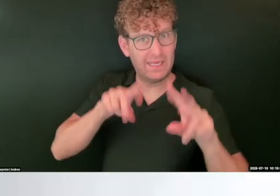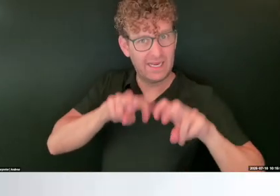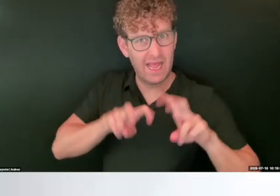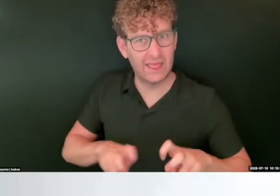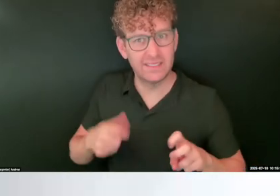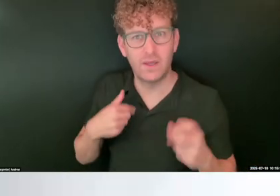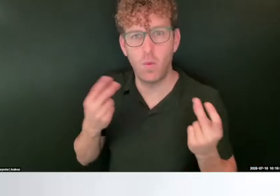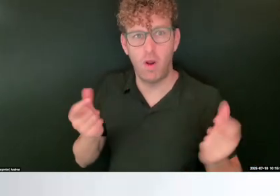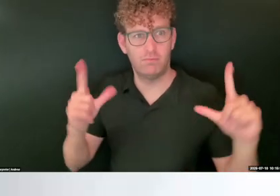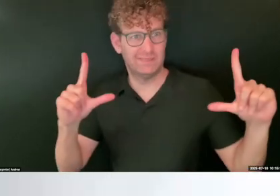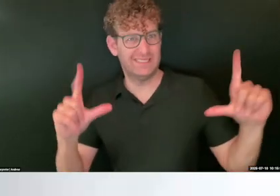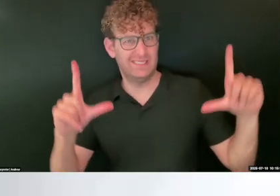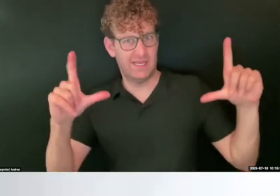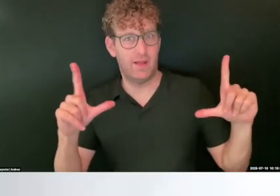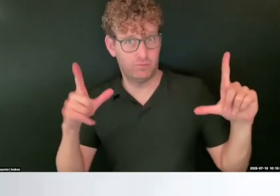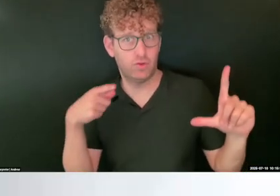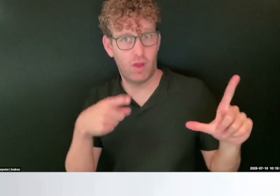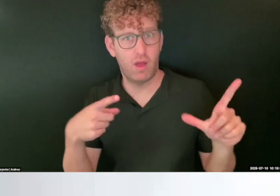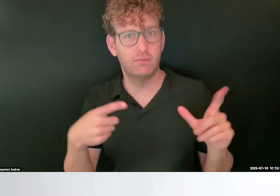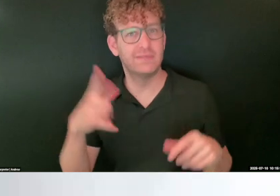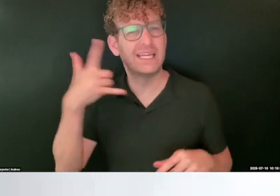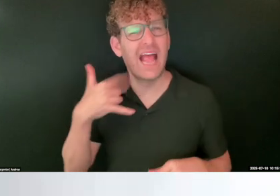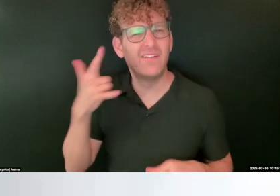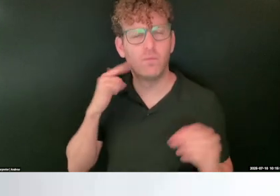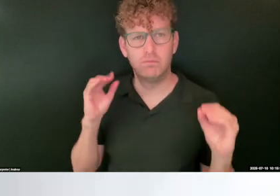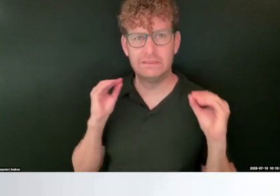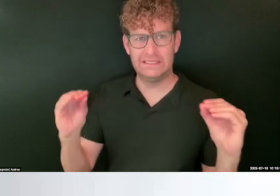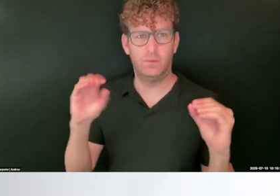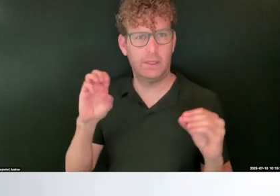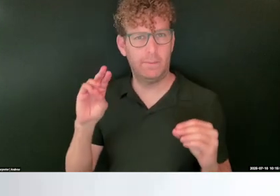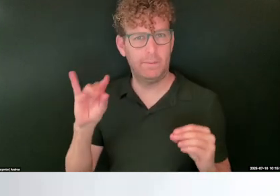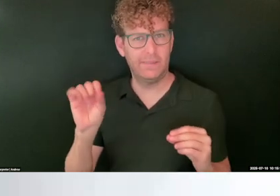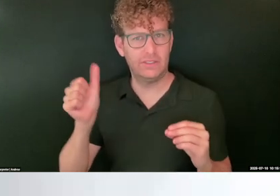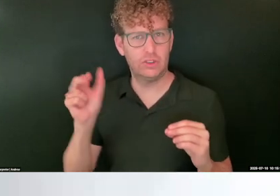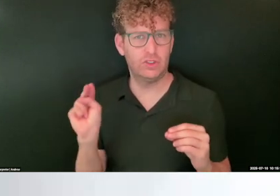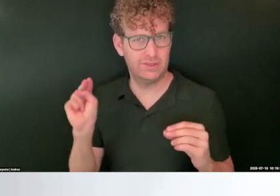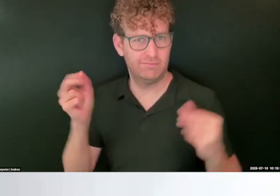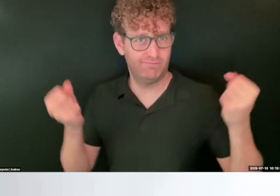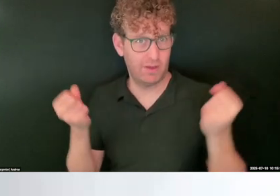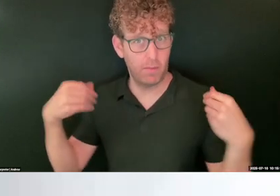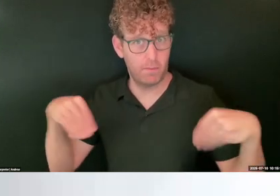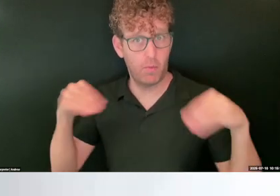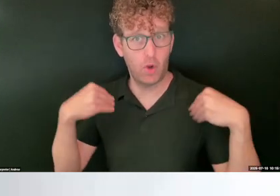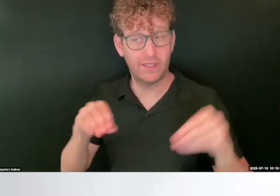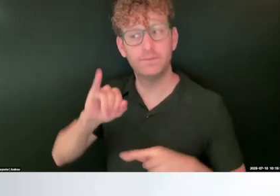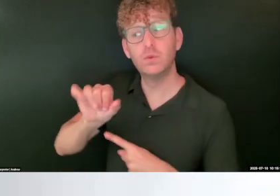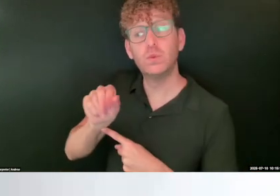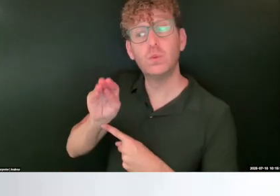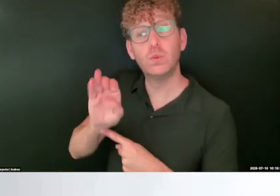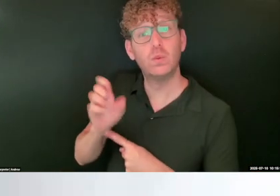of California's zero-emission vehicle market. As of June 11th,